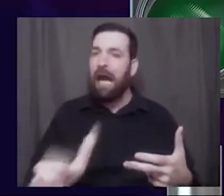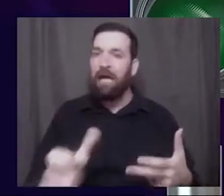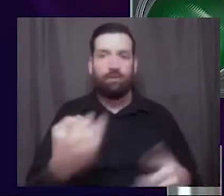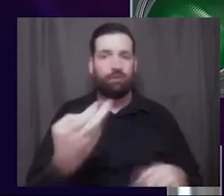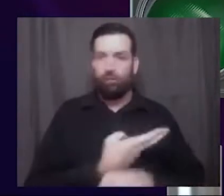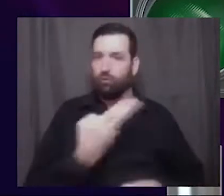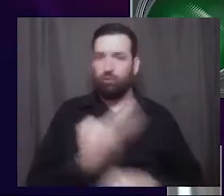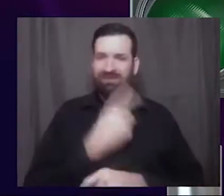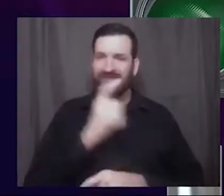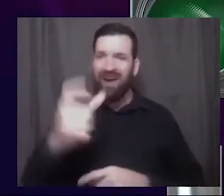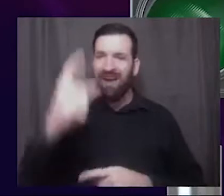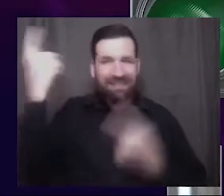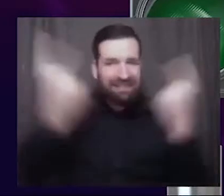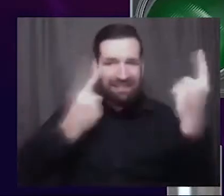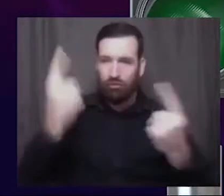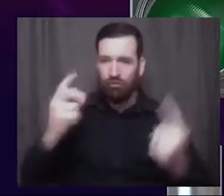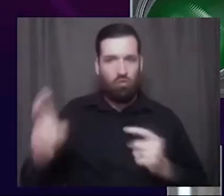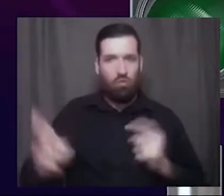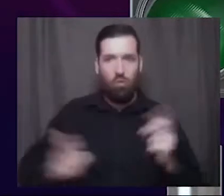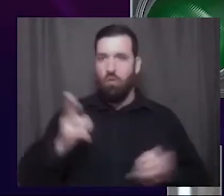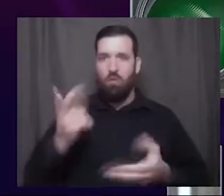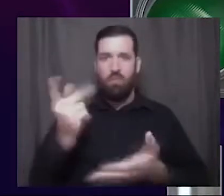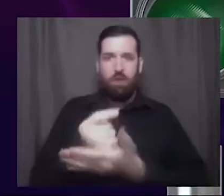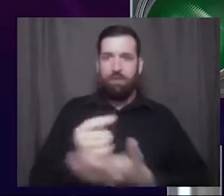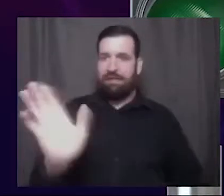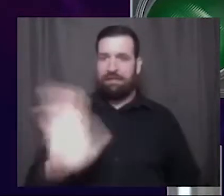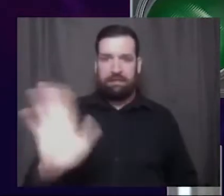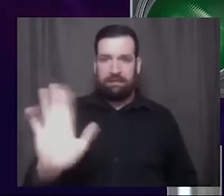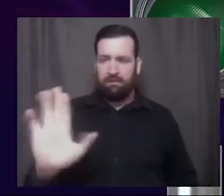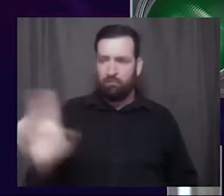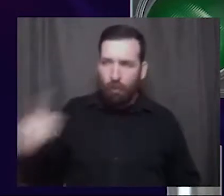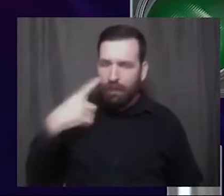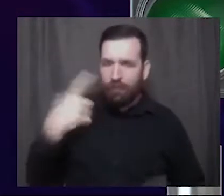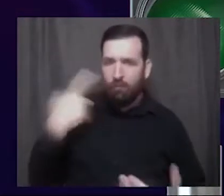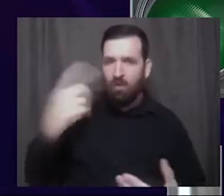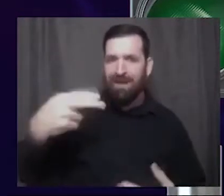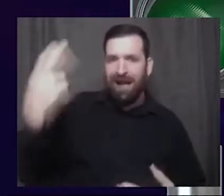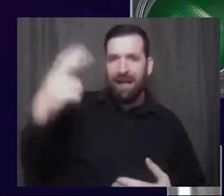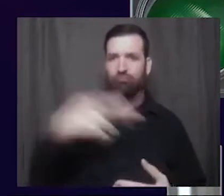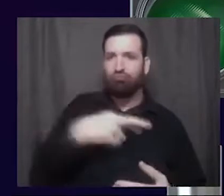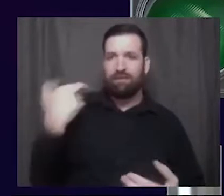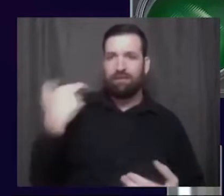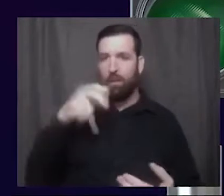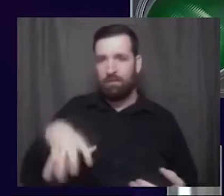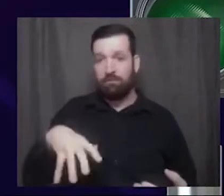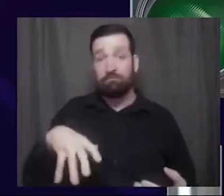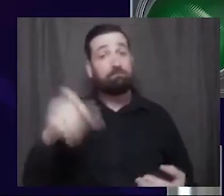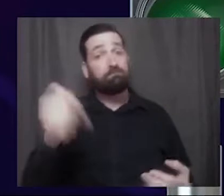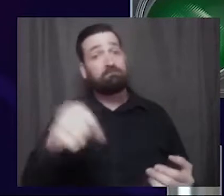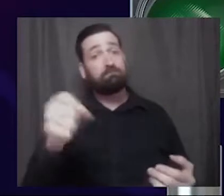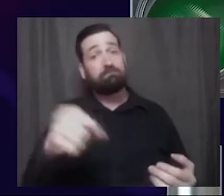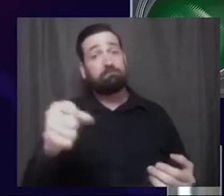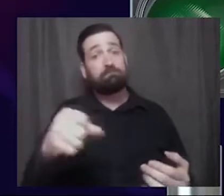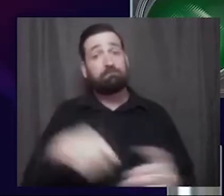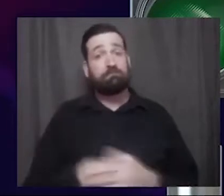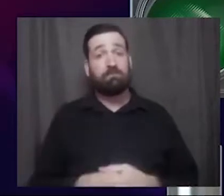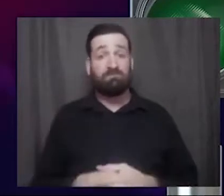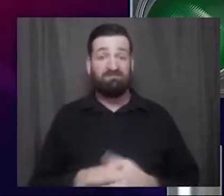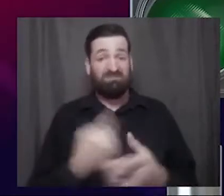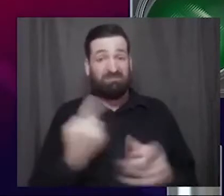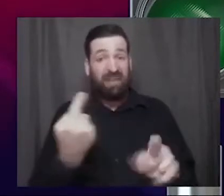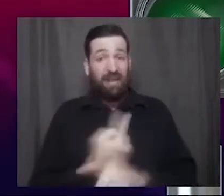Reddy, what do you think about this as far as high risk women? Yeah, I think that is accurate. I think people